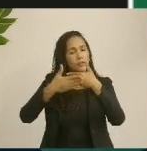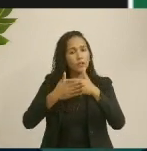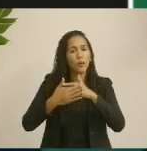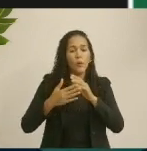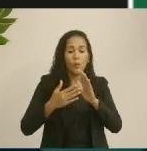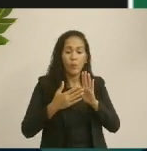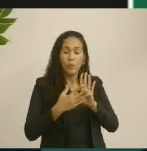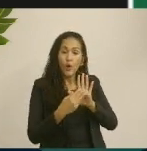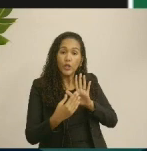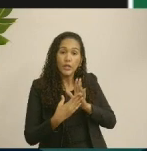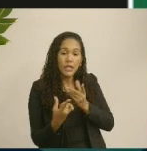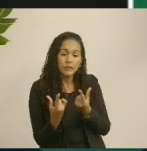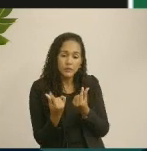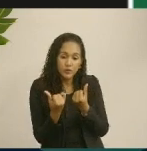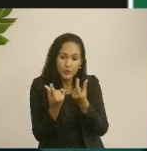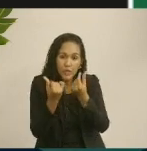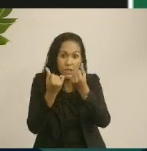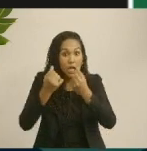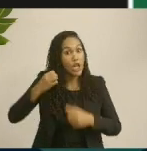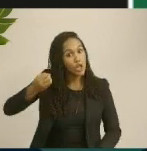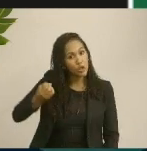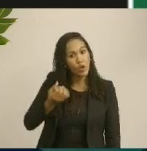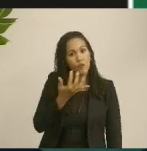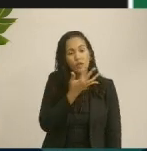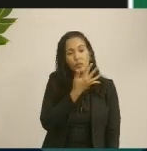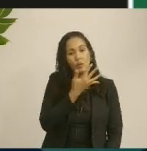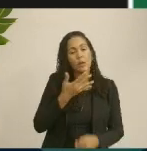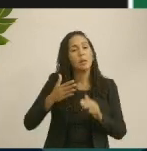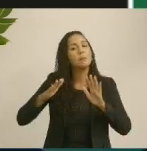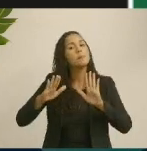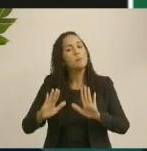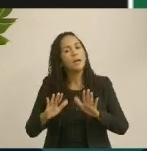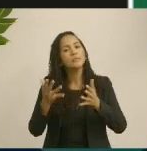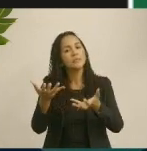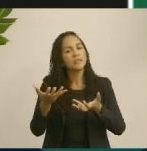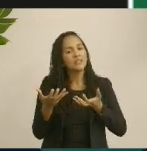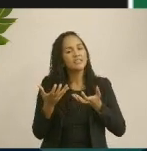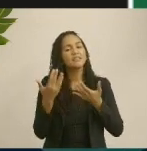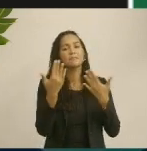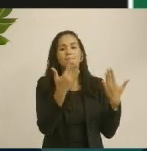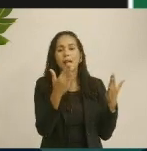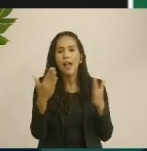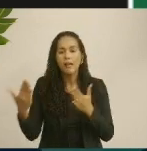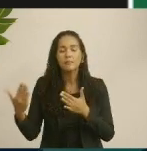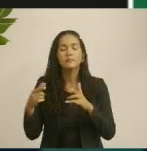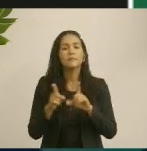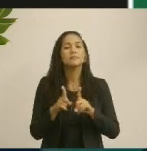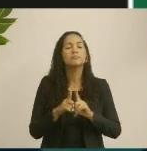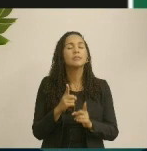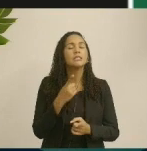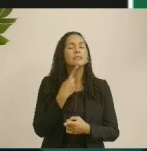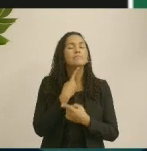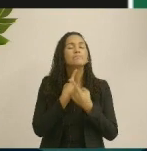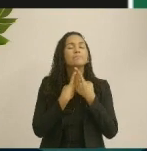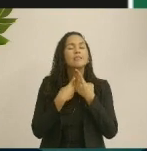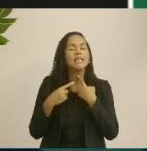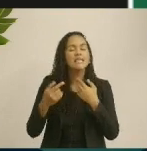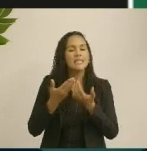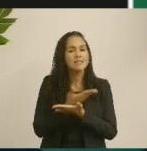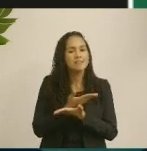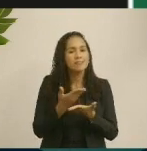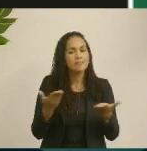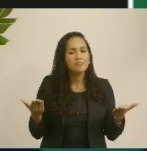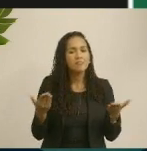model. But again, I congratulate you and I wish you and us to try to push